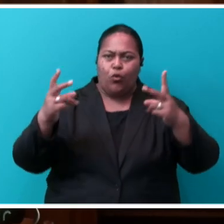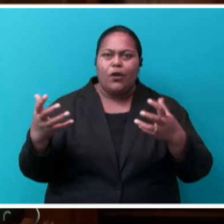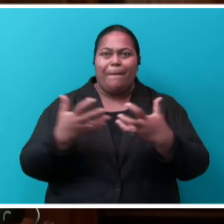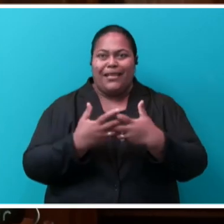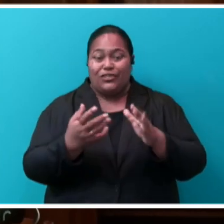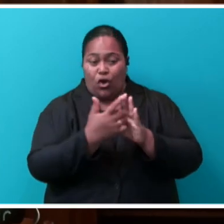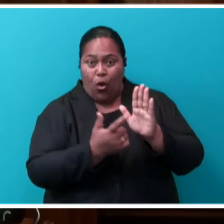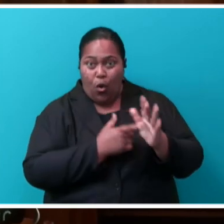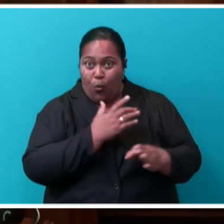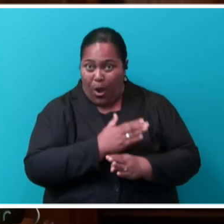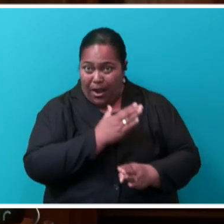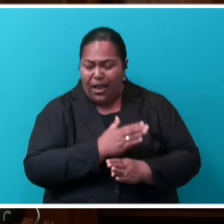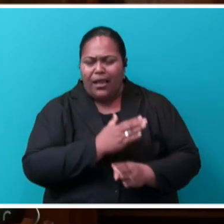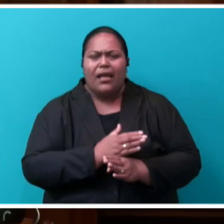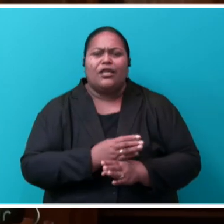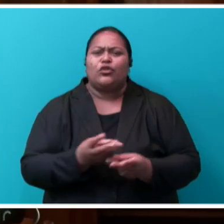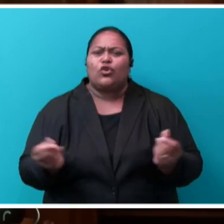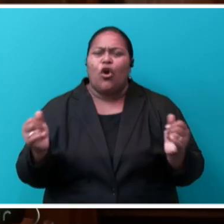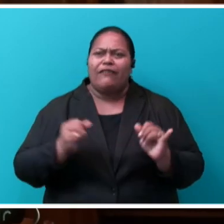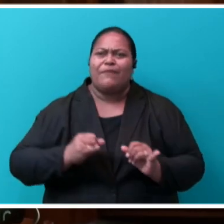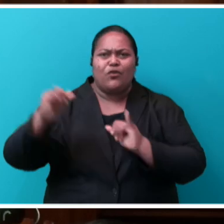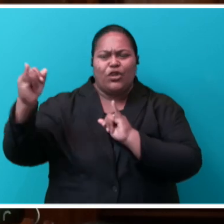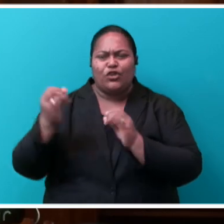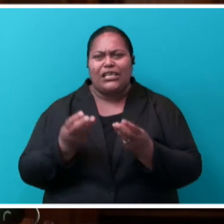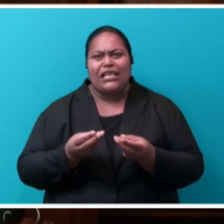for resolving immigration issues amicably.